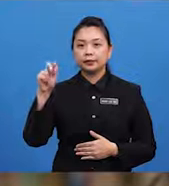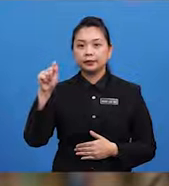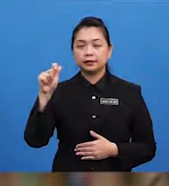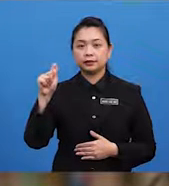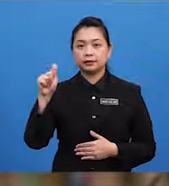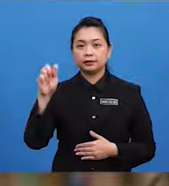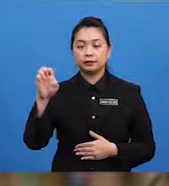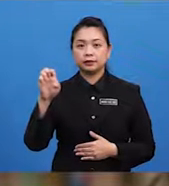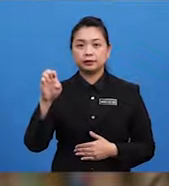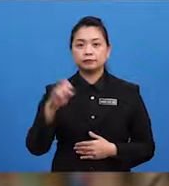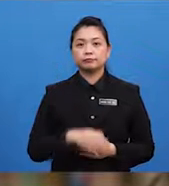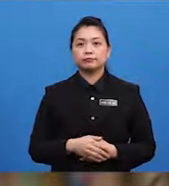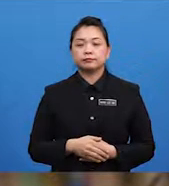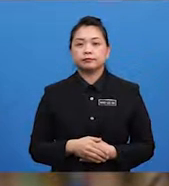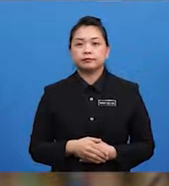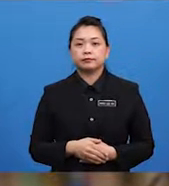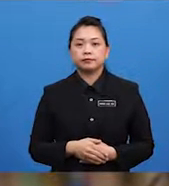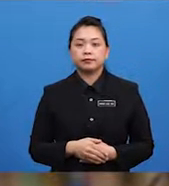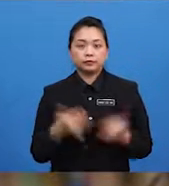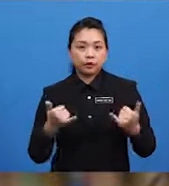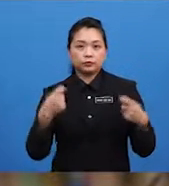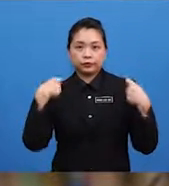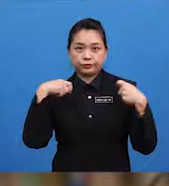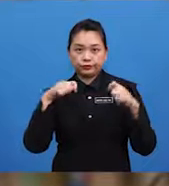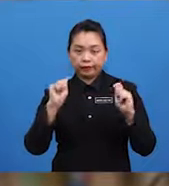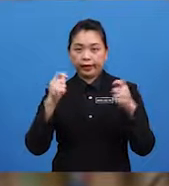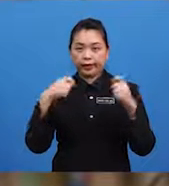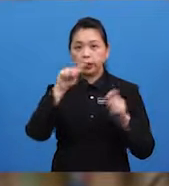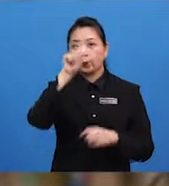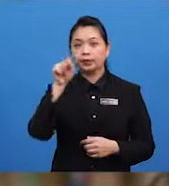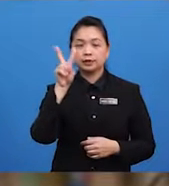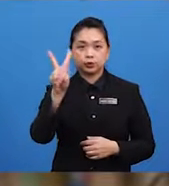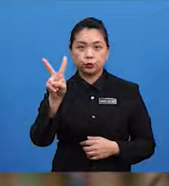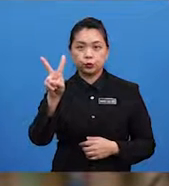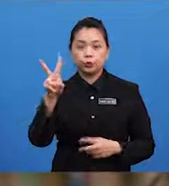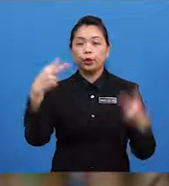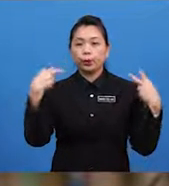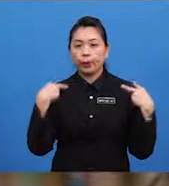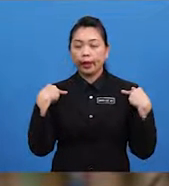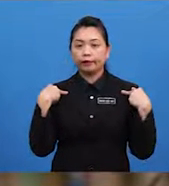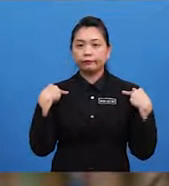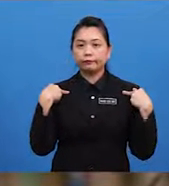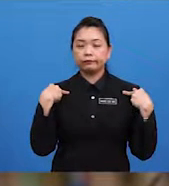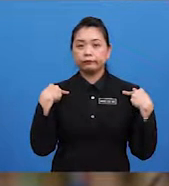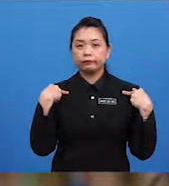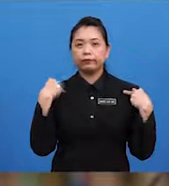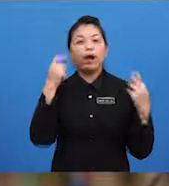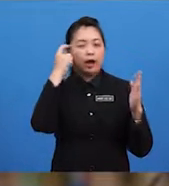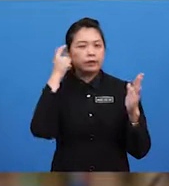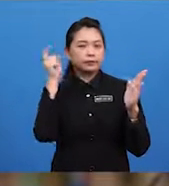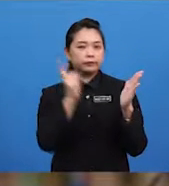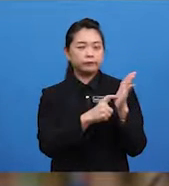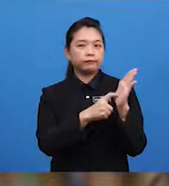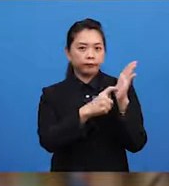building. Let's try question 2, where you will have to identify meanings of